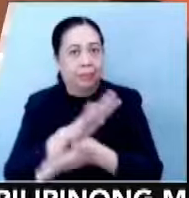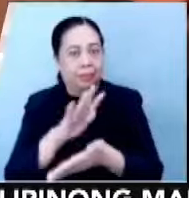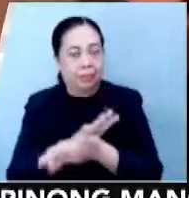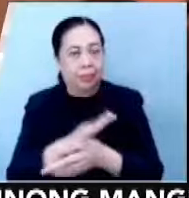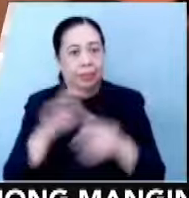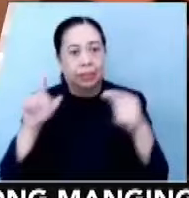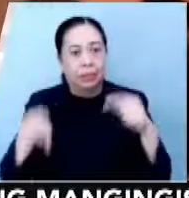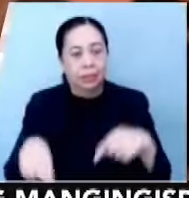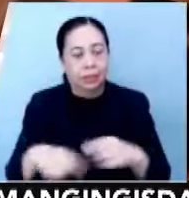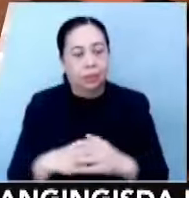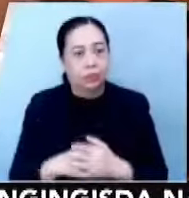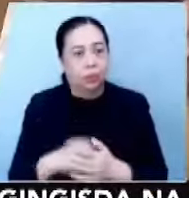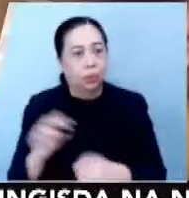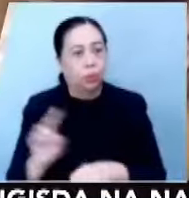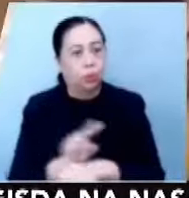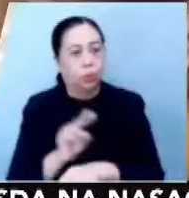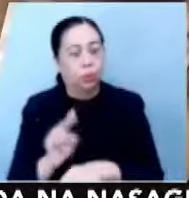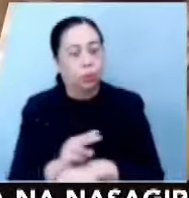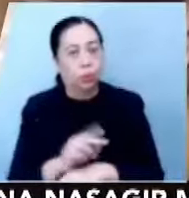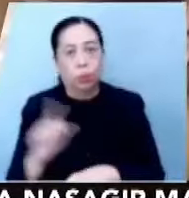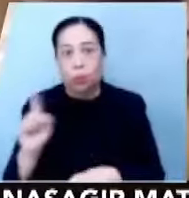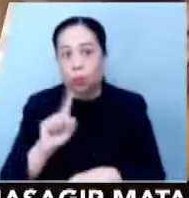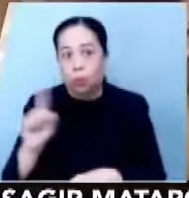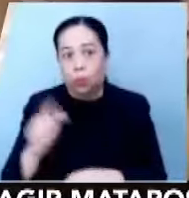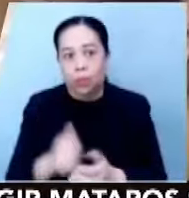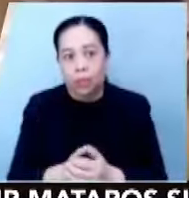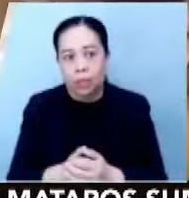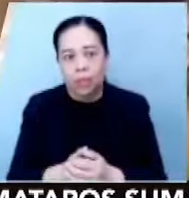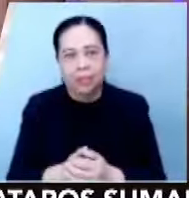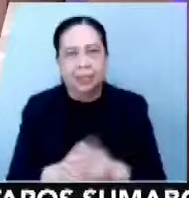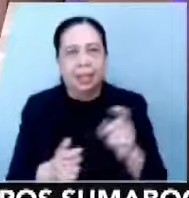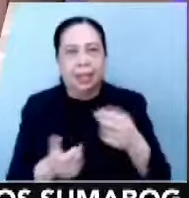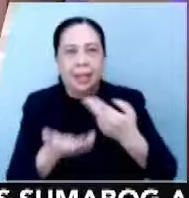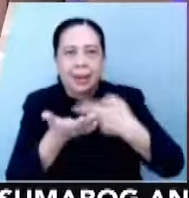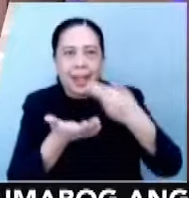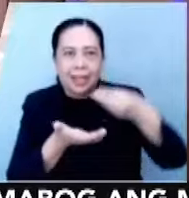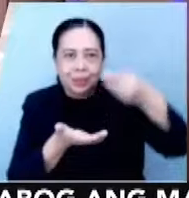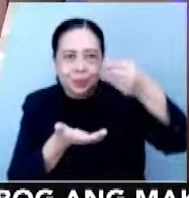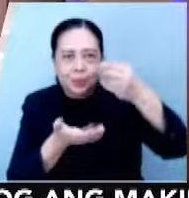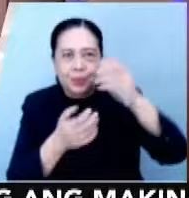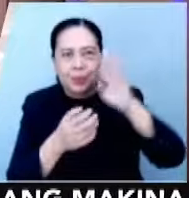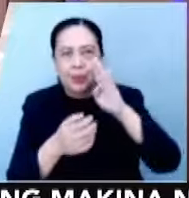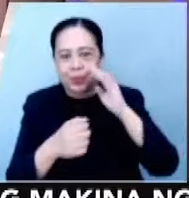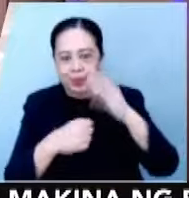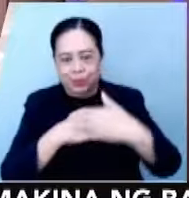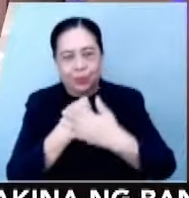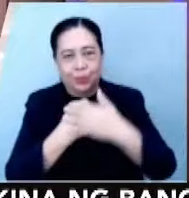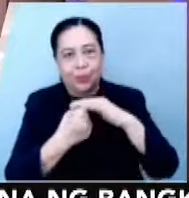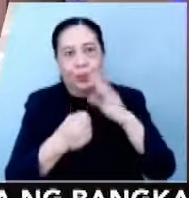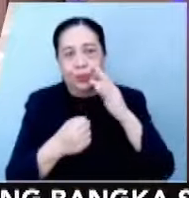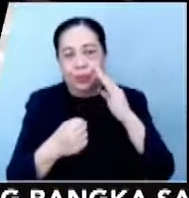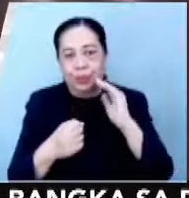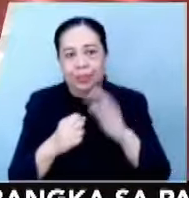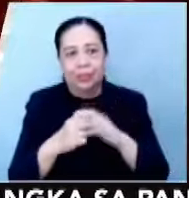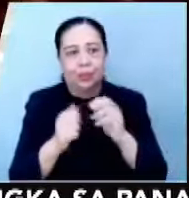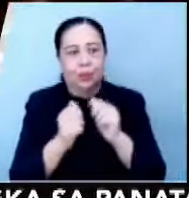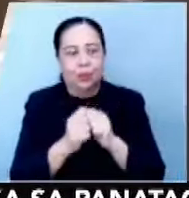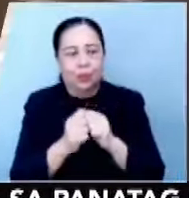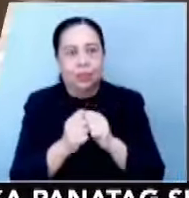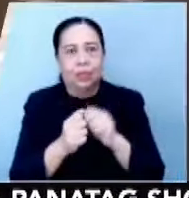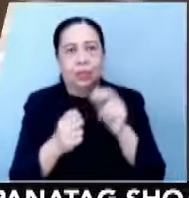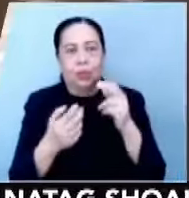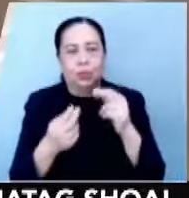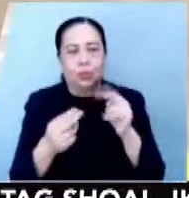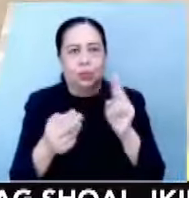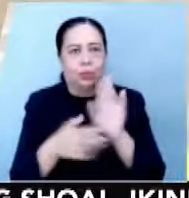ang ginagamit natin ay ipa or rice husk kasama ng used paper with water.